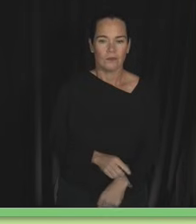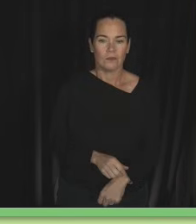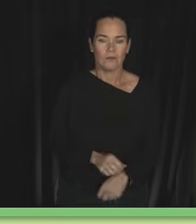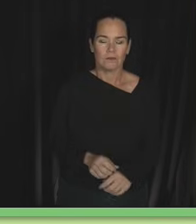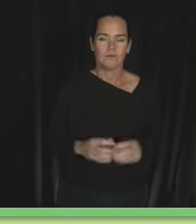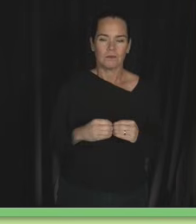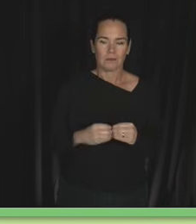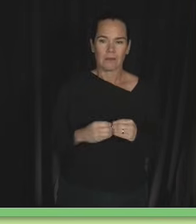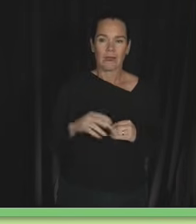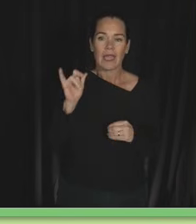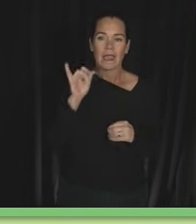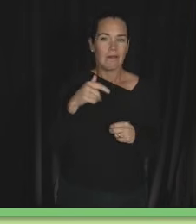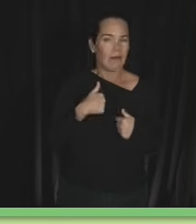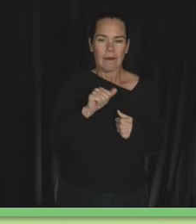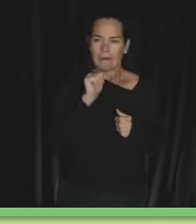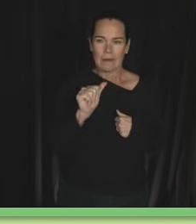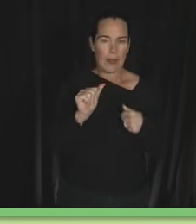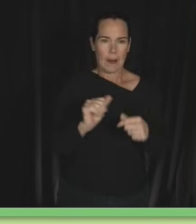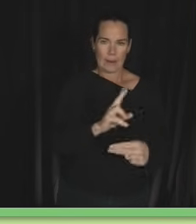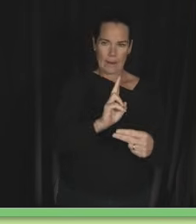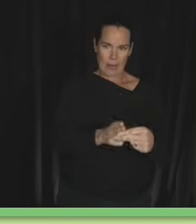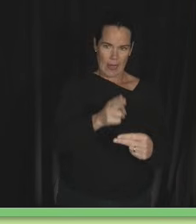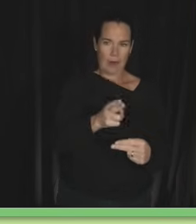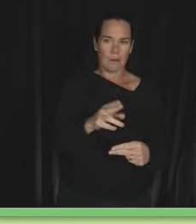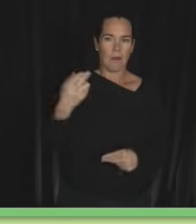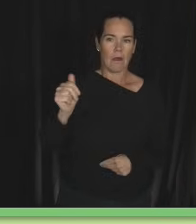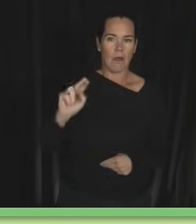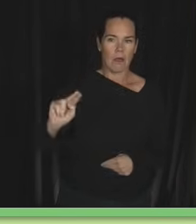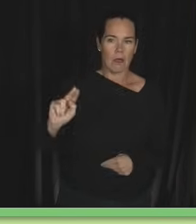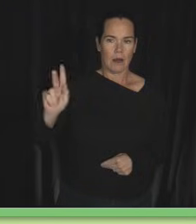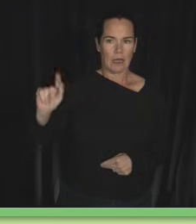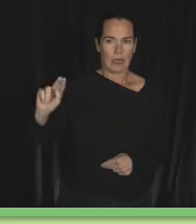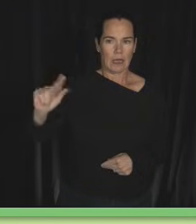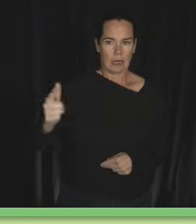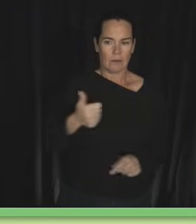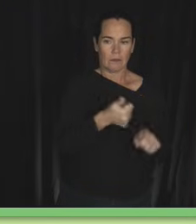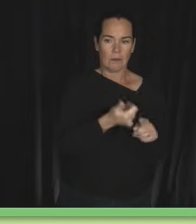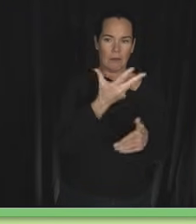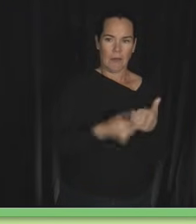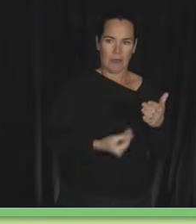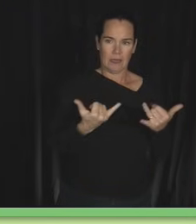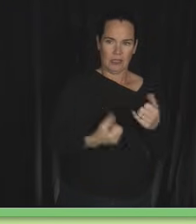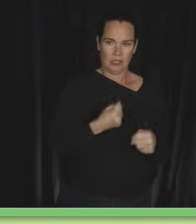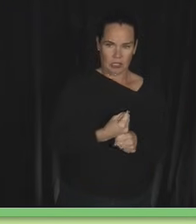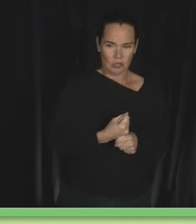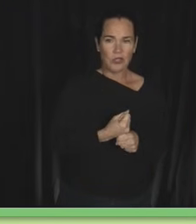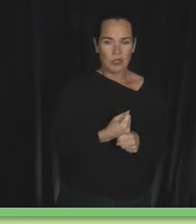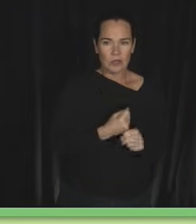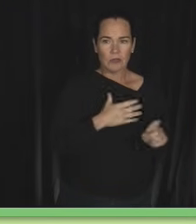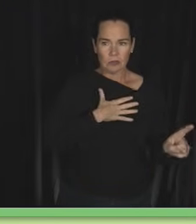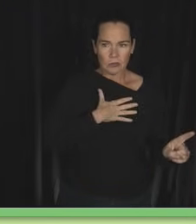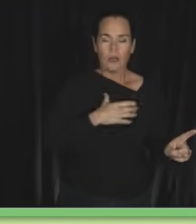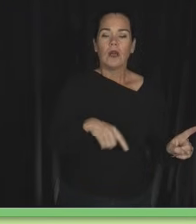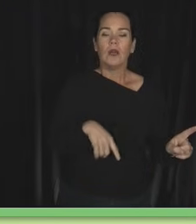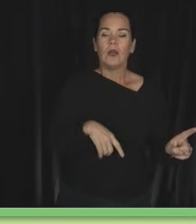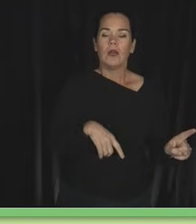I would be remiss if I did not call out specifically Han Kang, who passed away earlier this year.